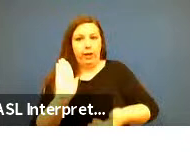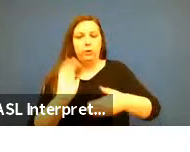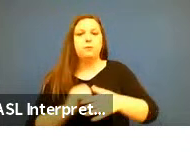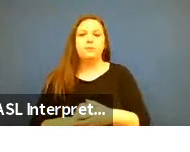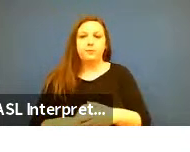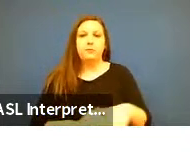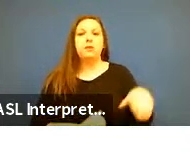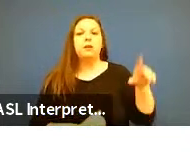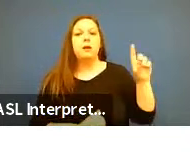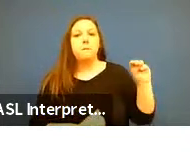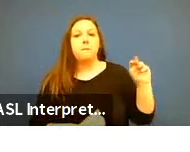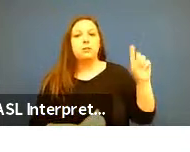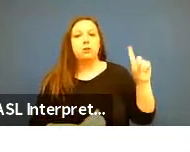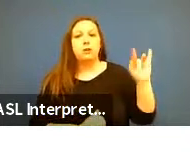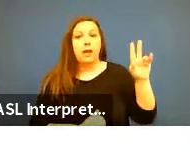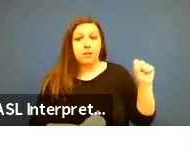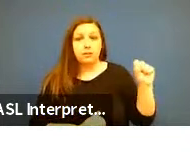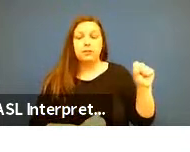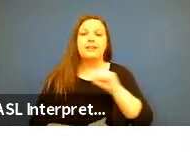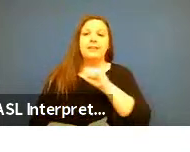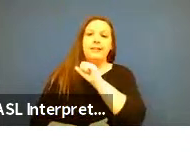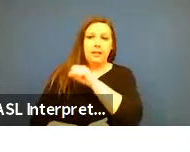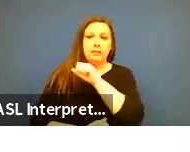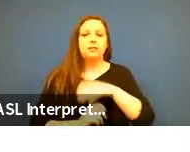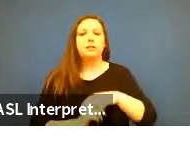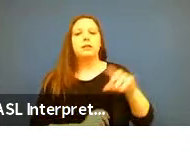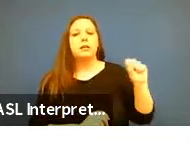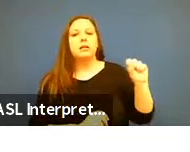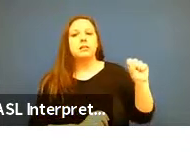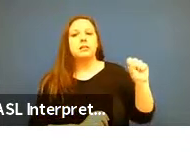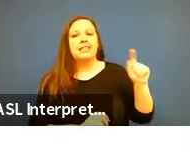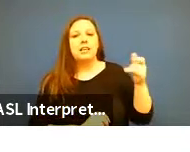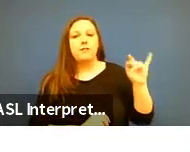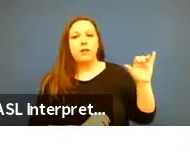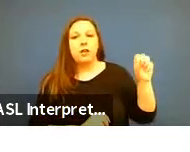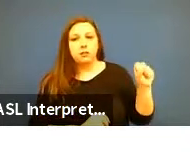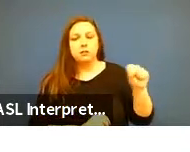ma'am. Mr. Davis, Yes. Mr. Stevens,